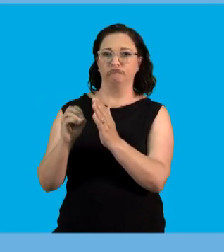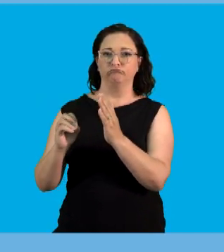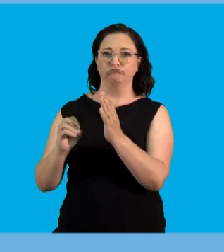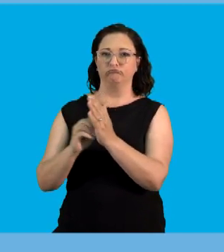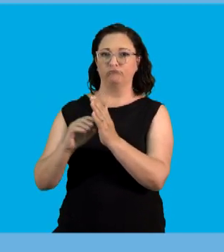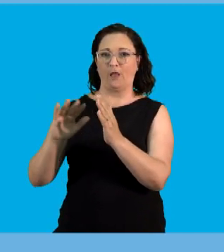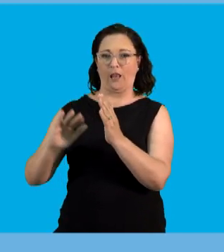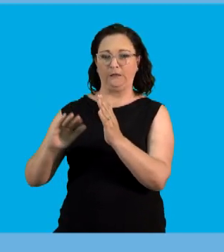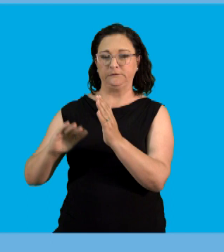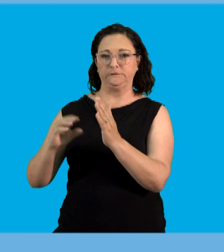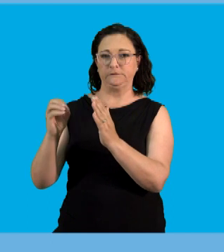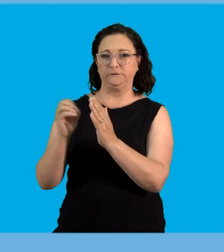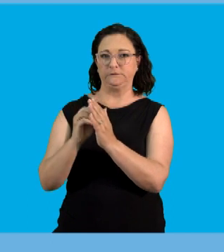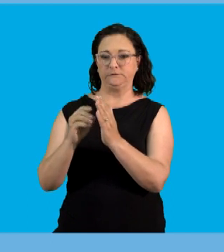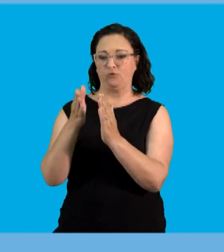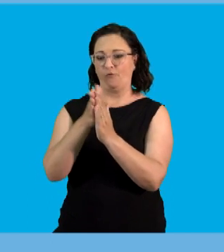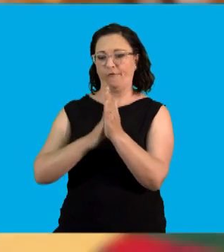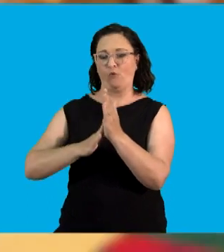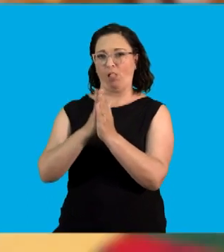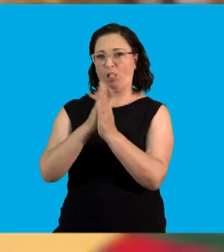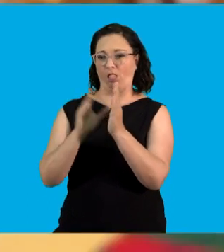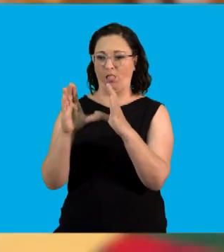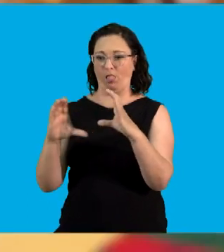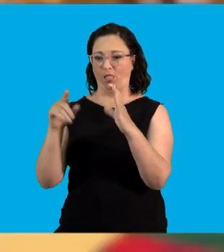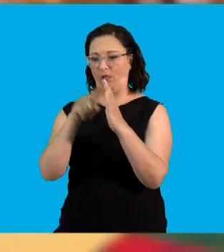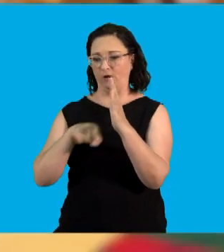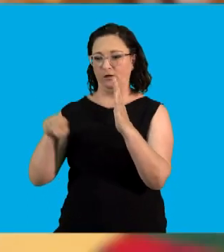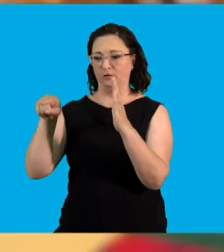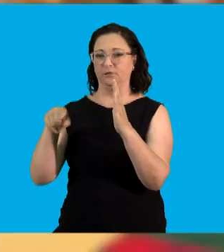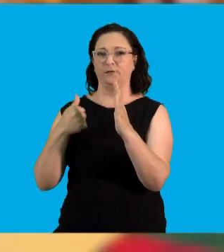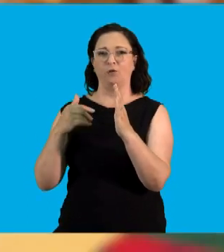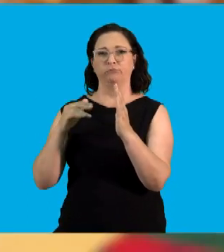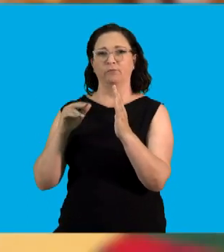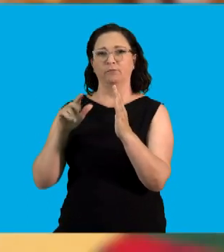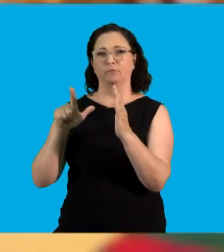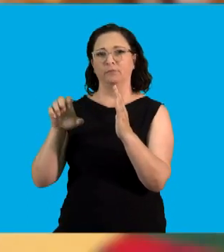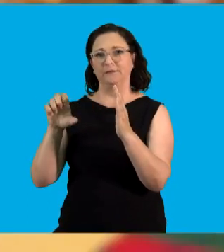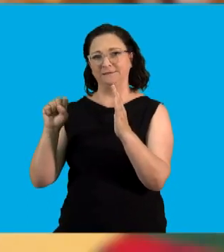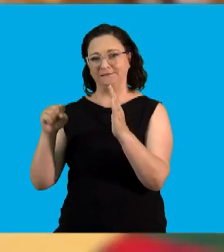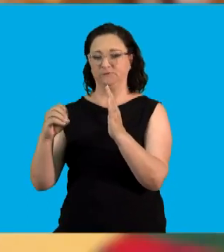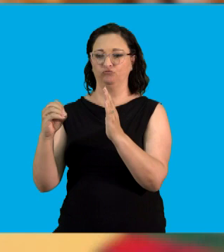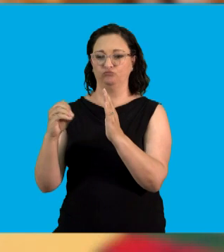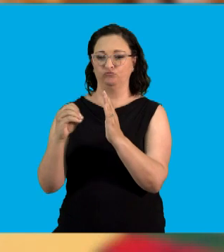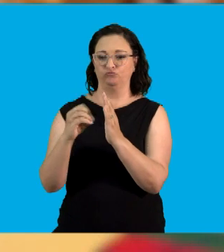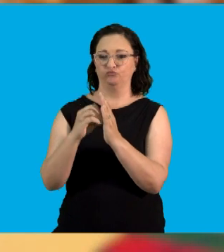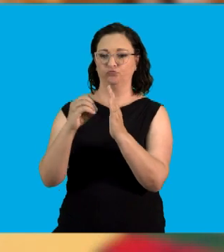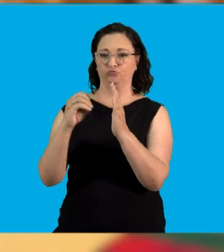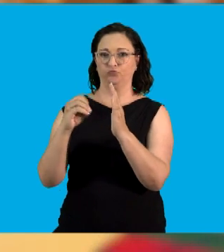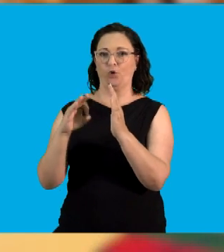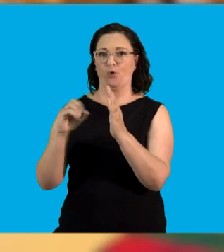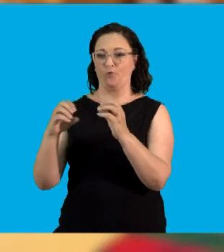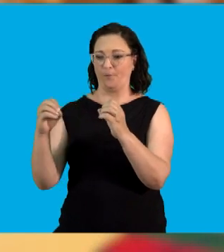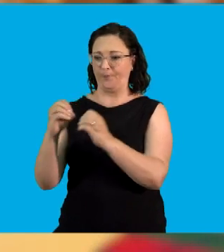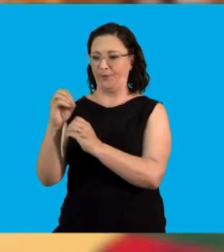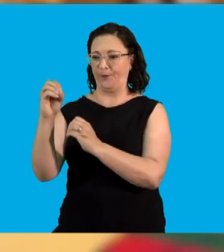the force of collision, the force between the wall of the container and the particle is going to be less, and